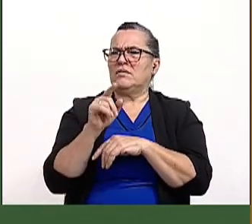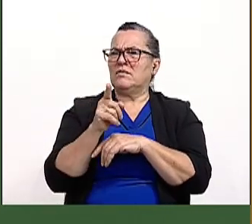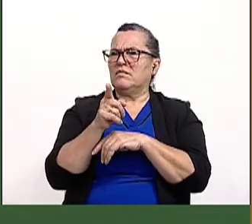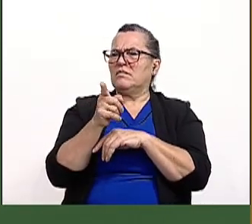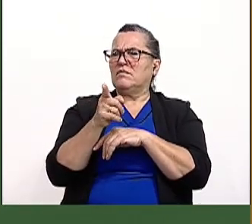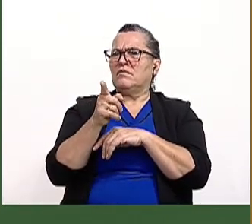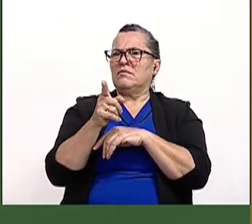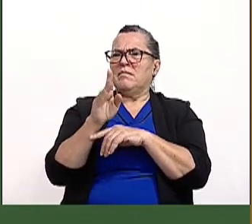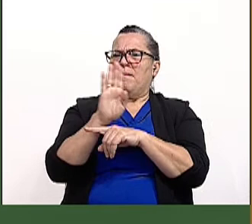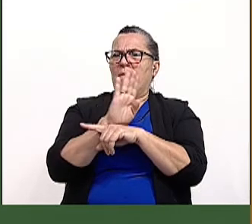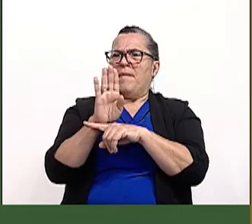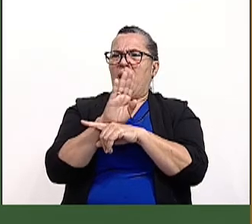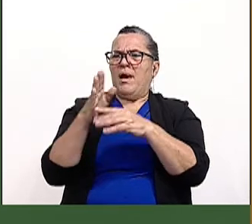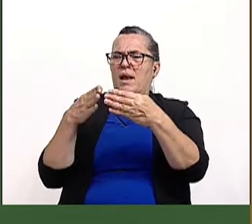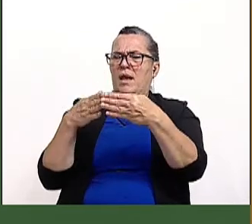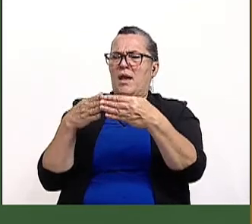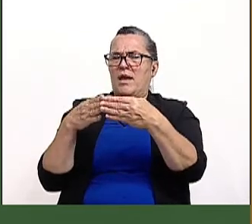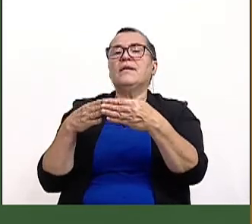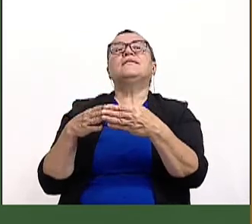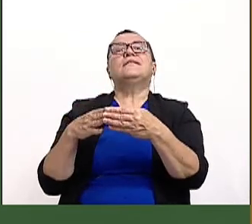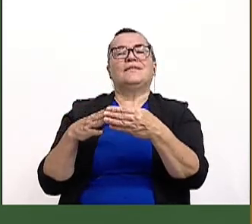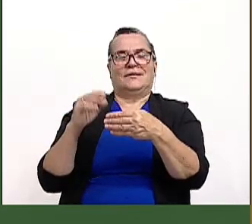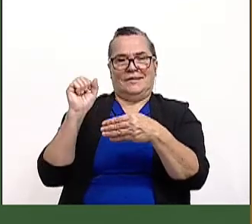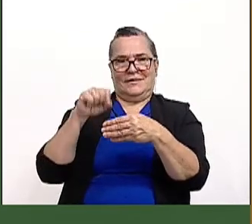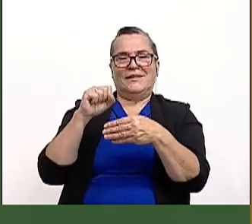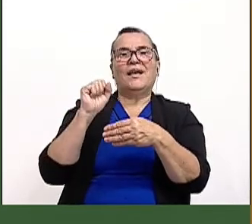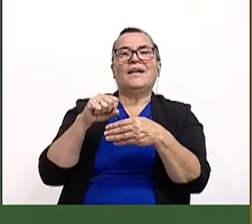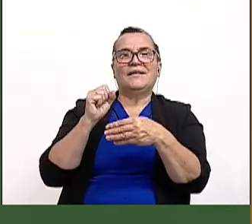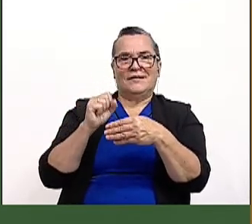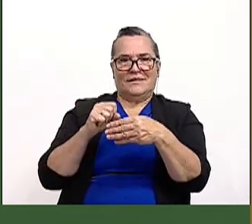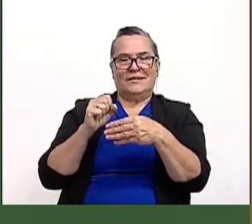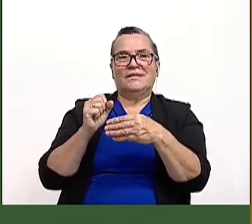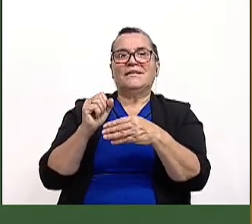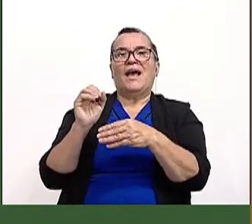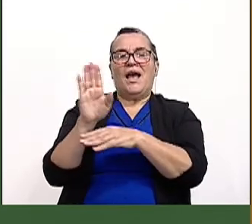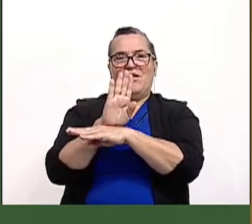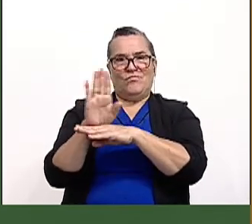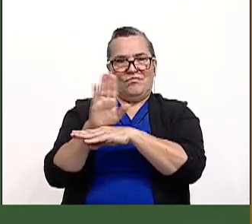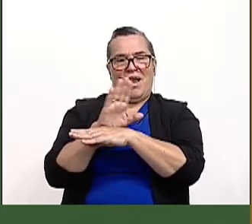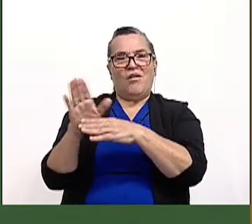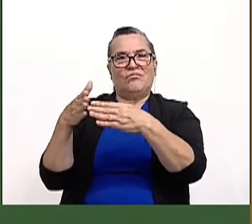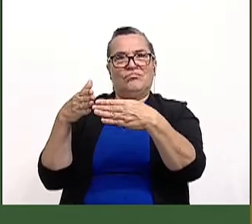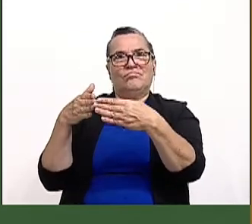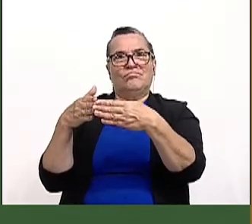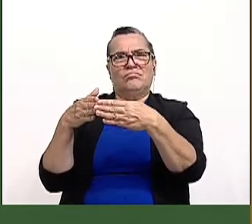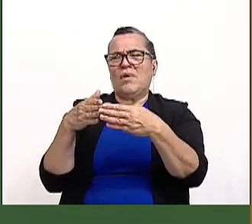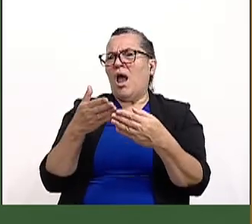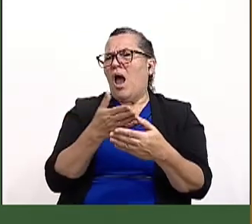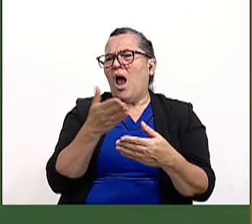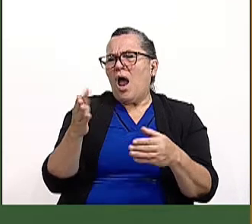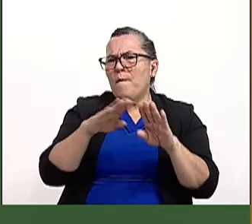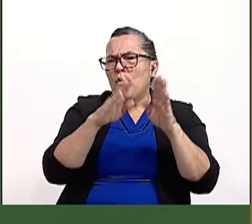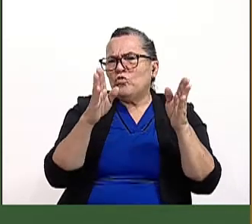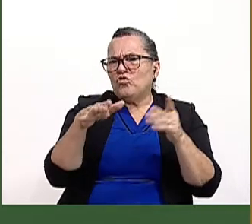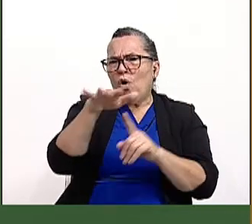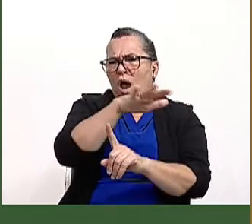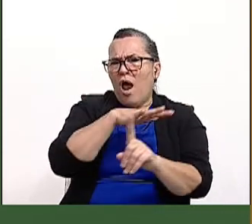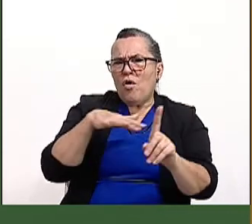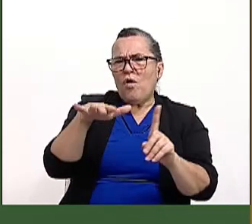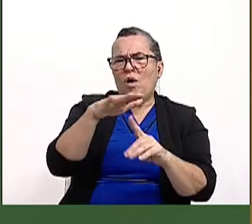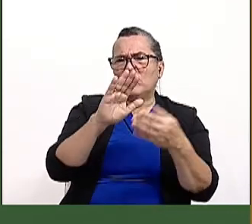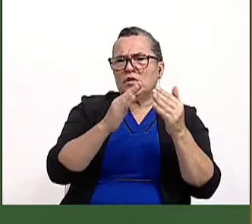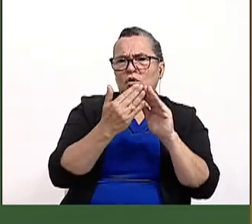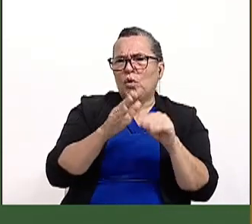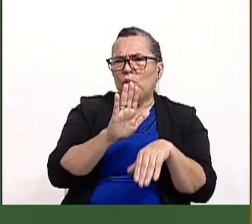corner? Yes, there is a bank on the corner. Are there museums around your